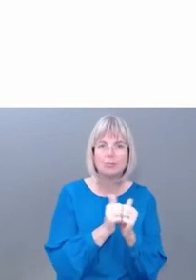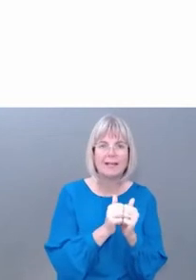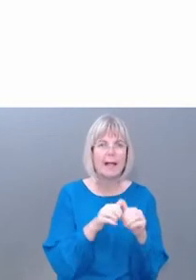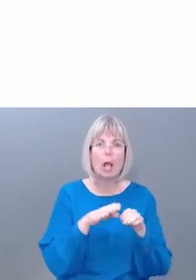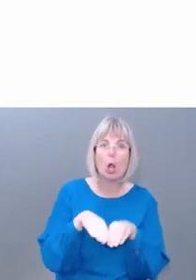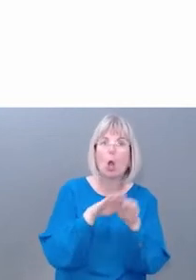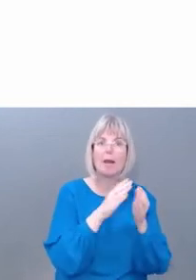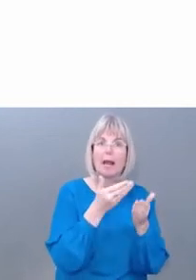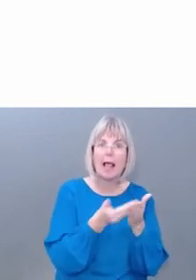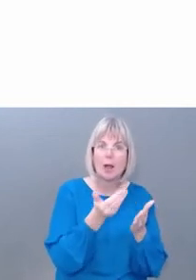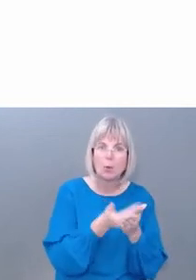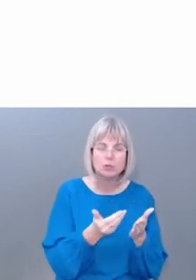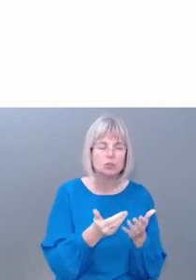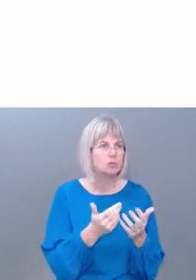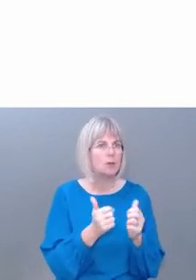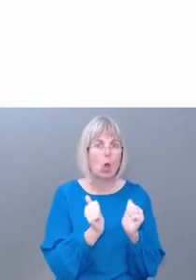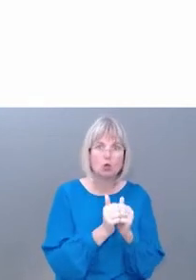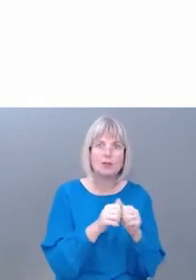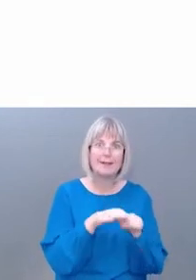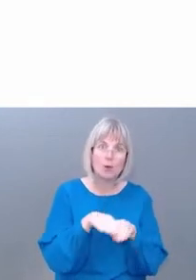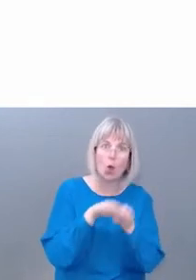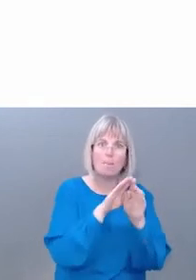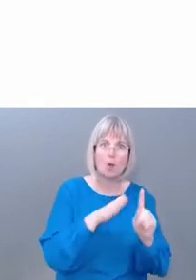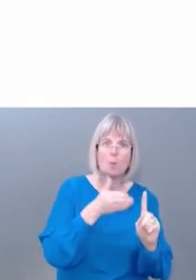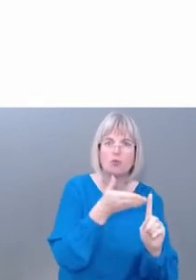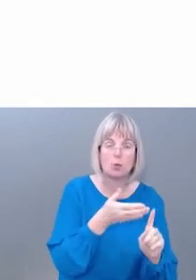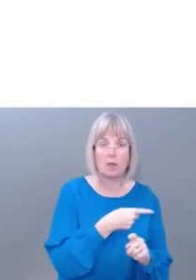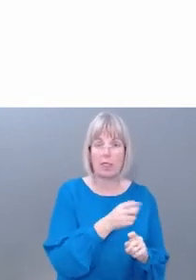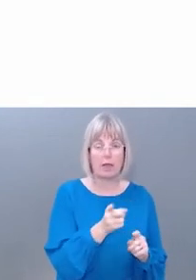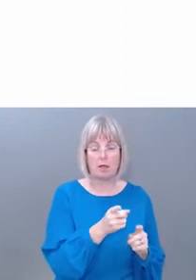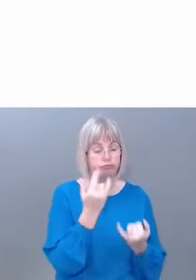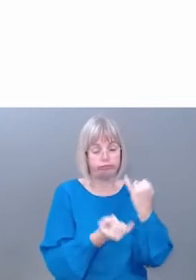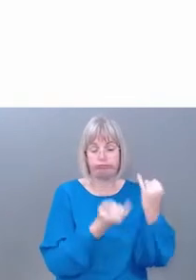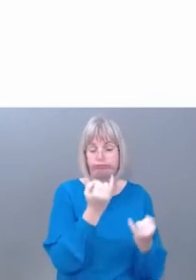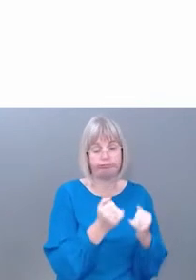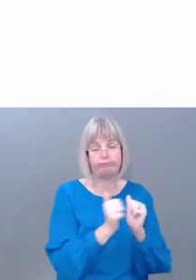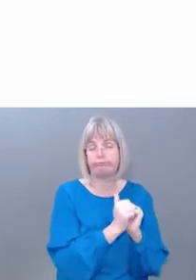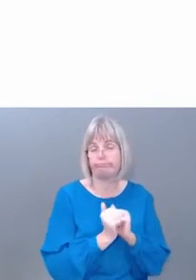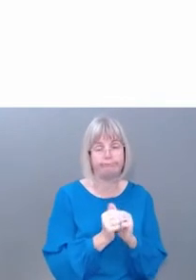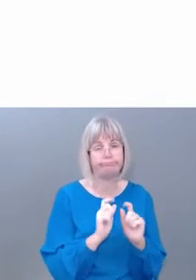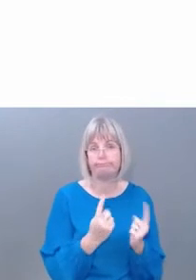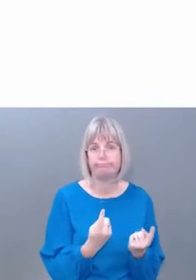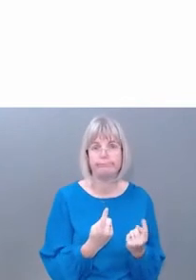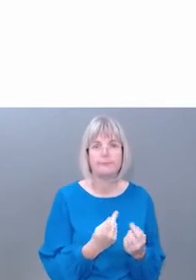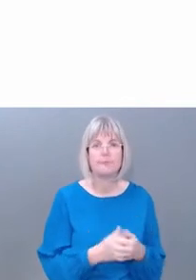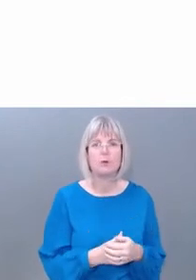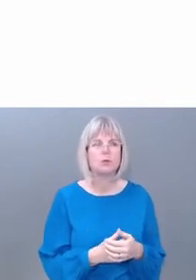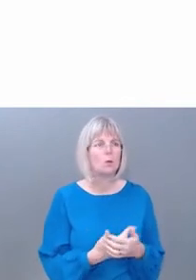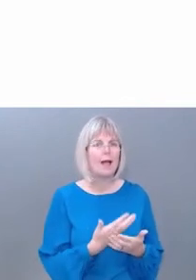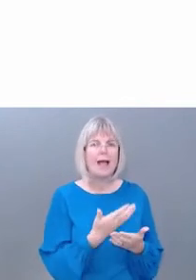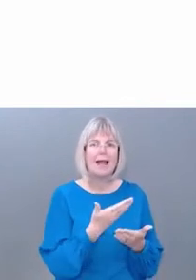issues of risk, racism and discrimination. So literacy in the broadest sense was really low. People didn't know what language to